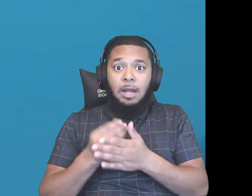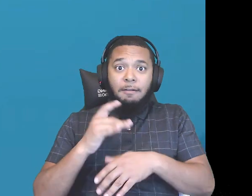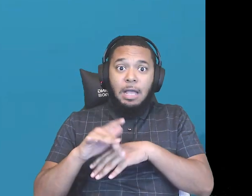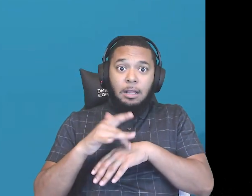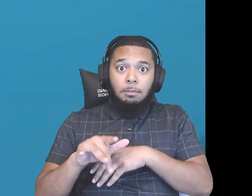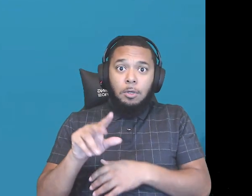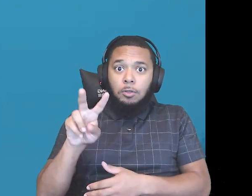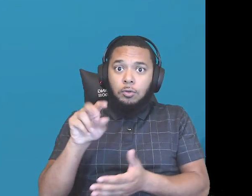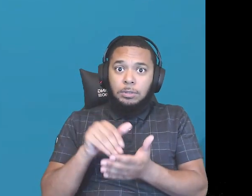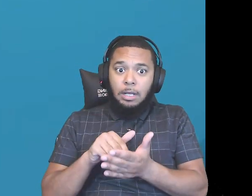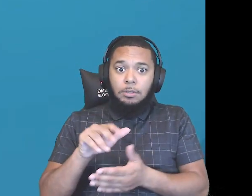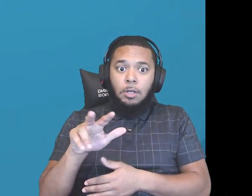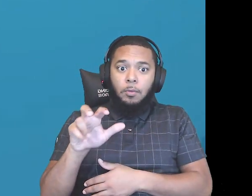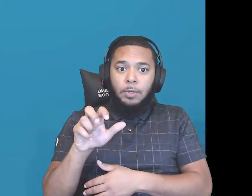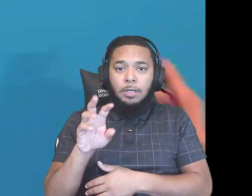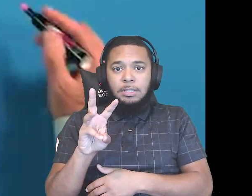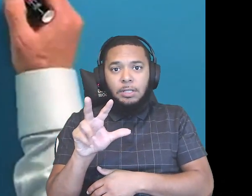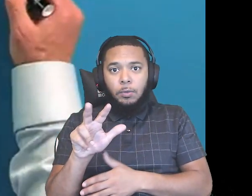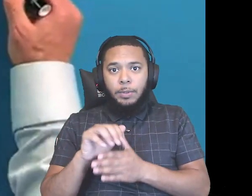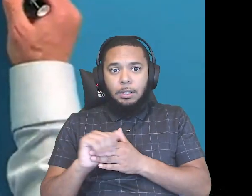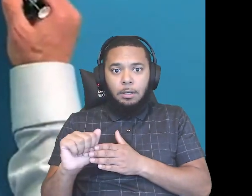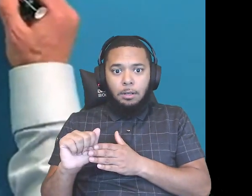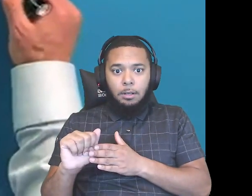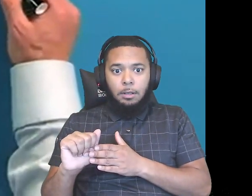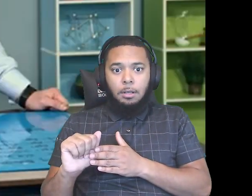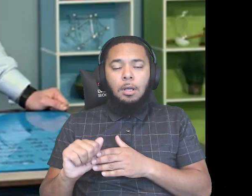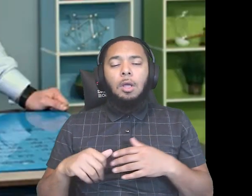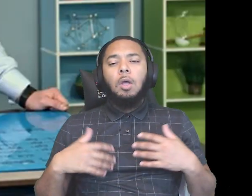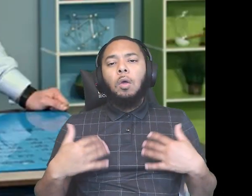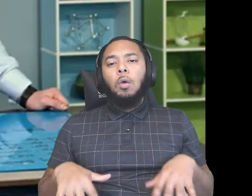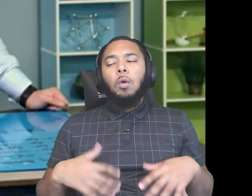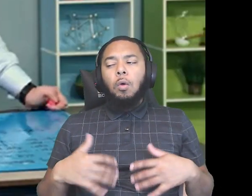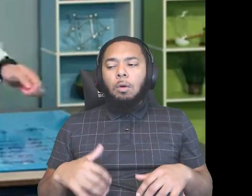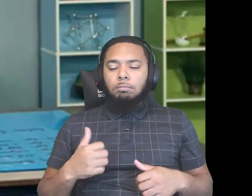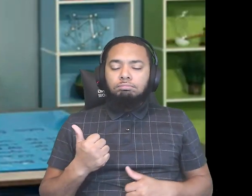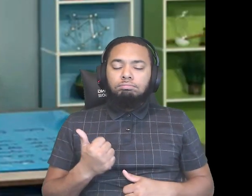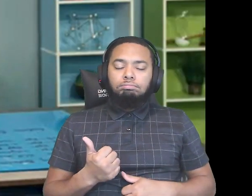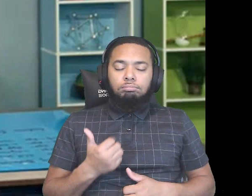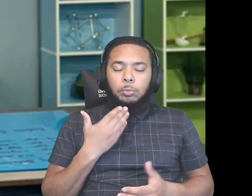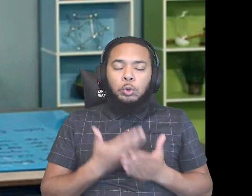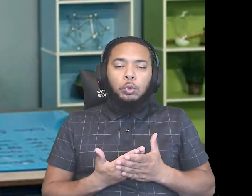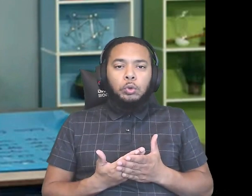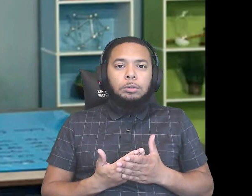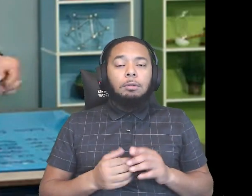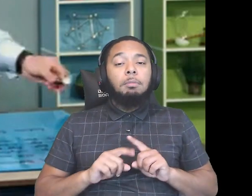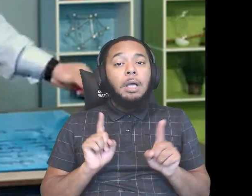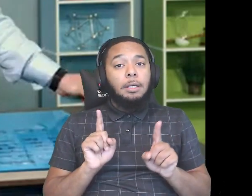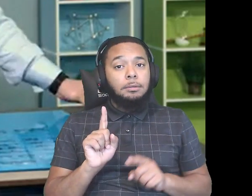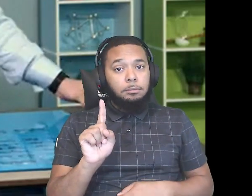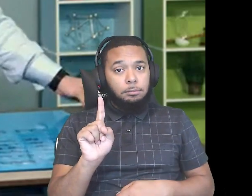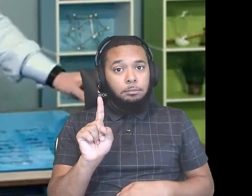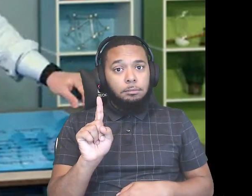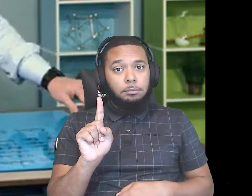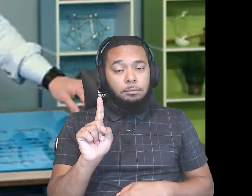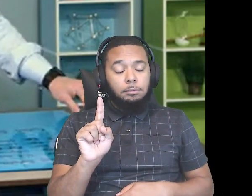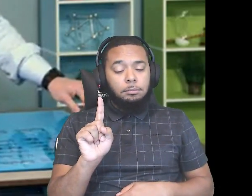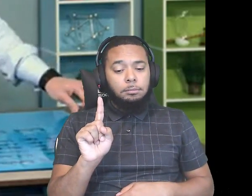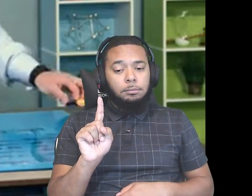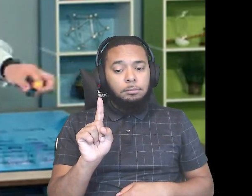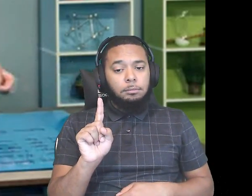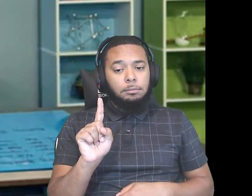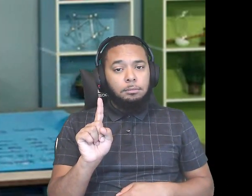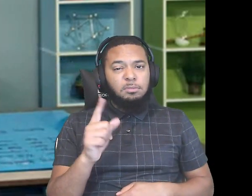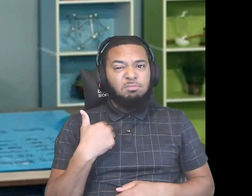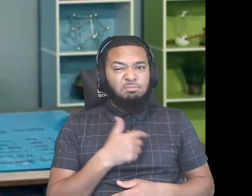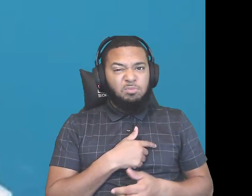,363. Superb. But we also